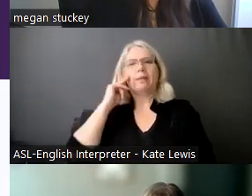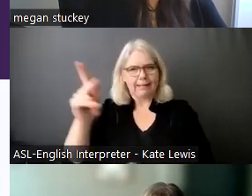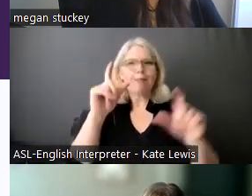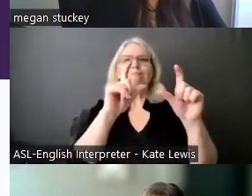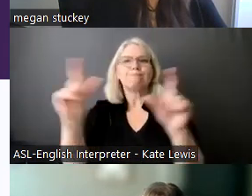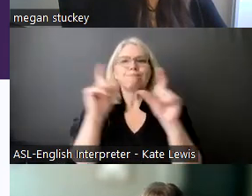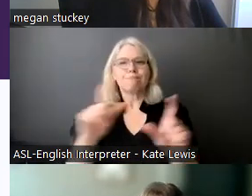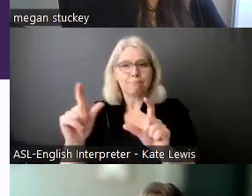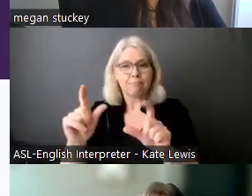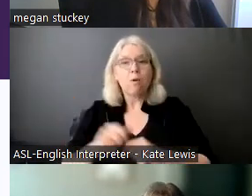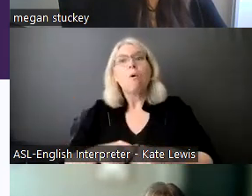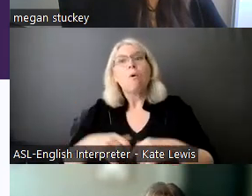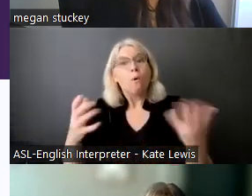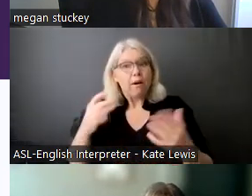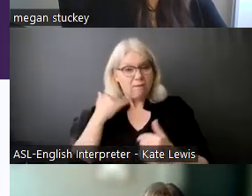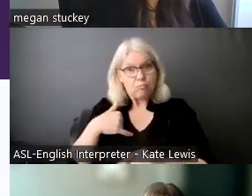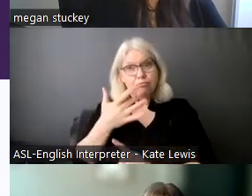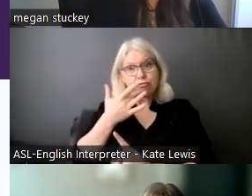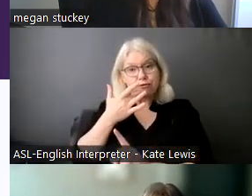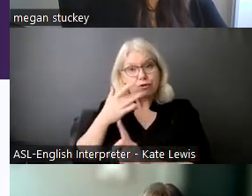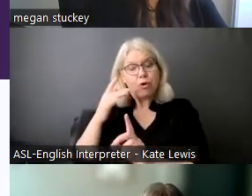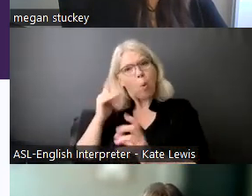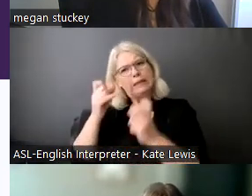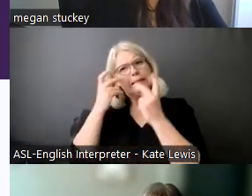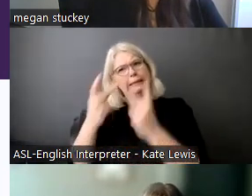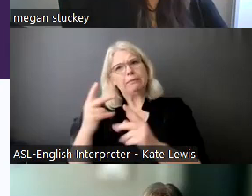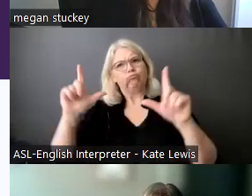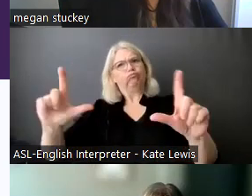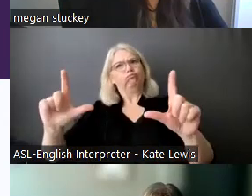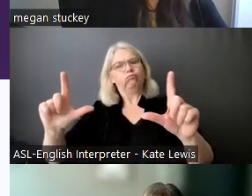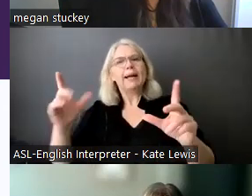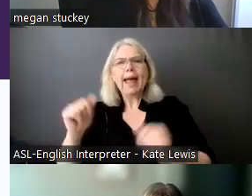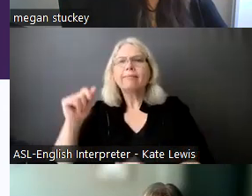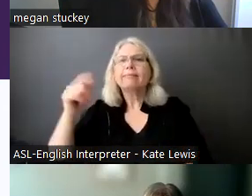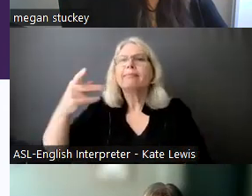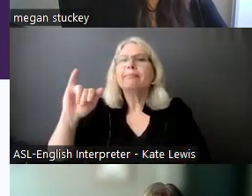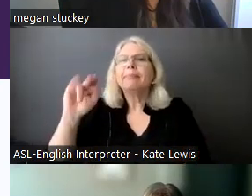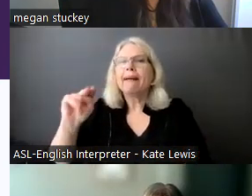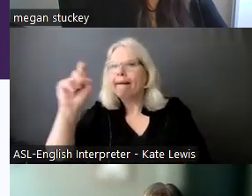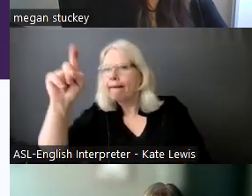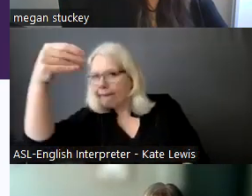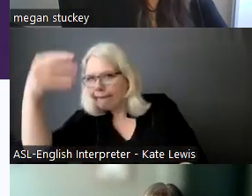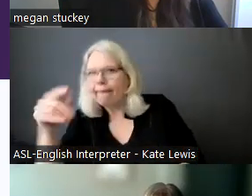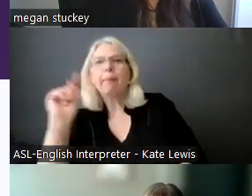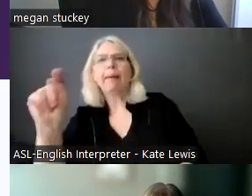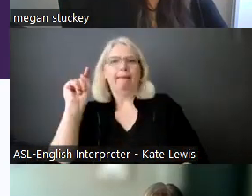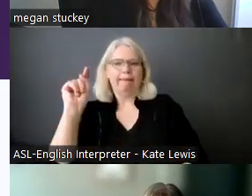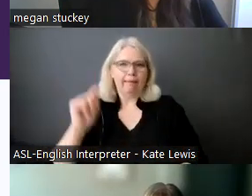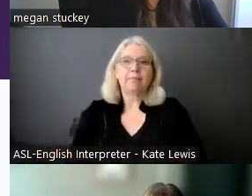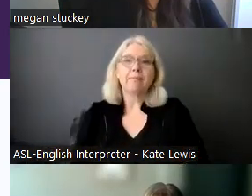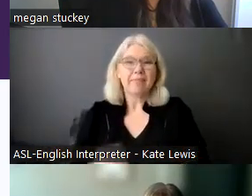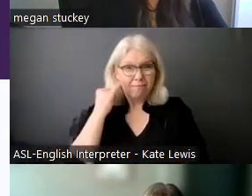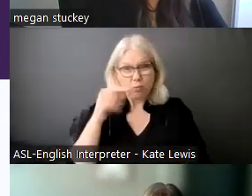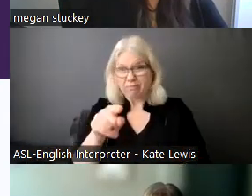your screen all the time. And we've also pinned them as well. And if you need to adjust the speaker image on your screen, you